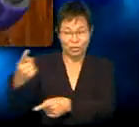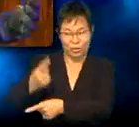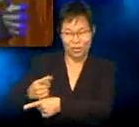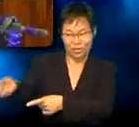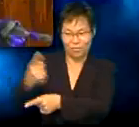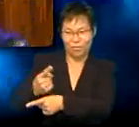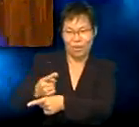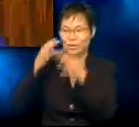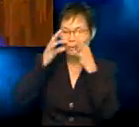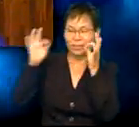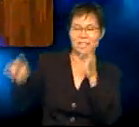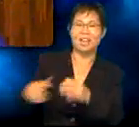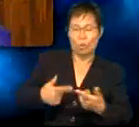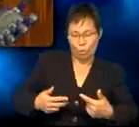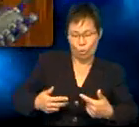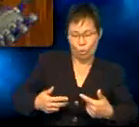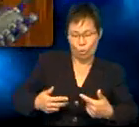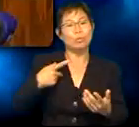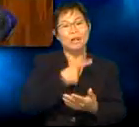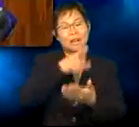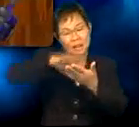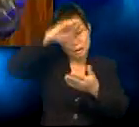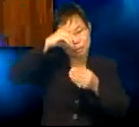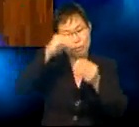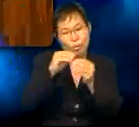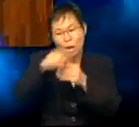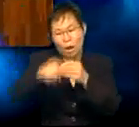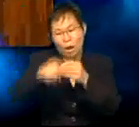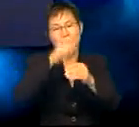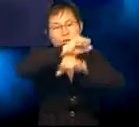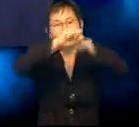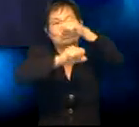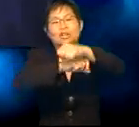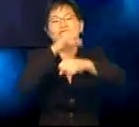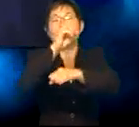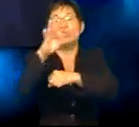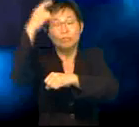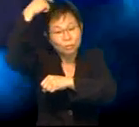right about that, Gujin. Well, let's learn more about the structure of the brain.